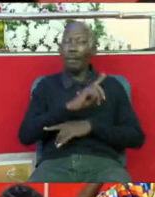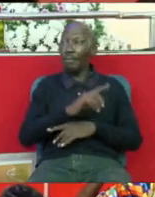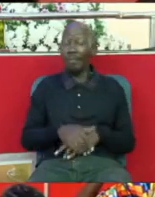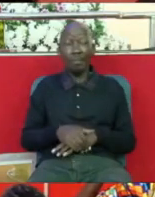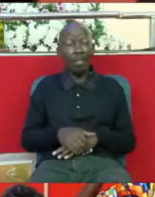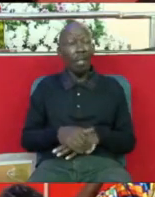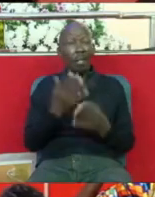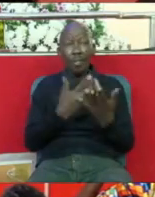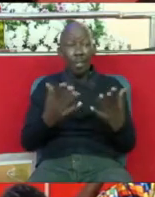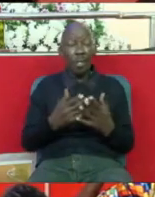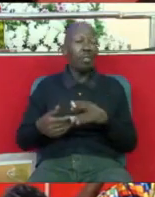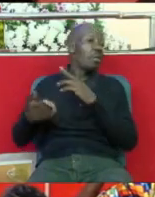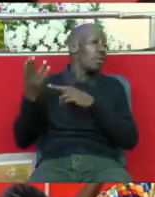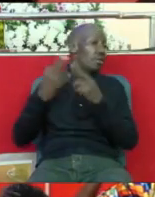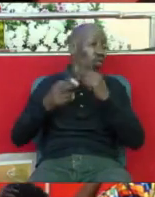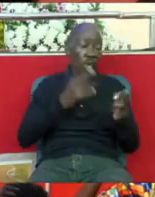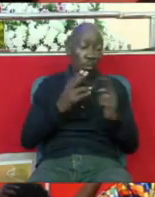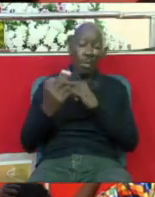Same things that were stable yesterday.